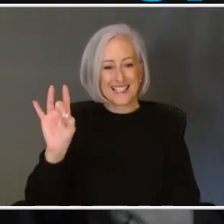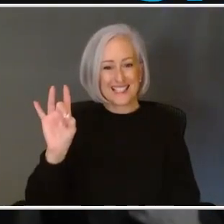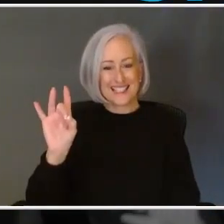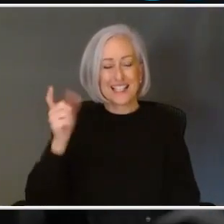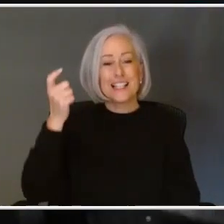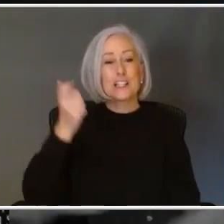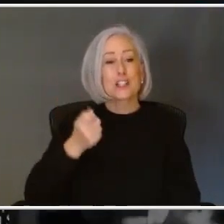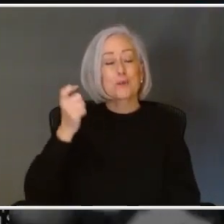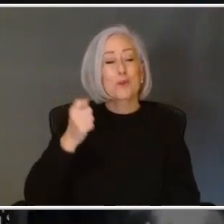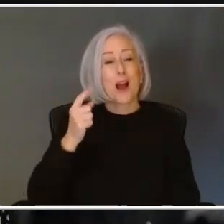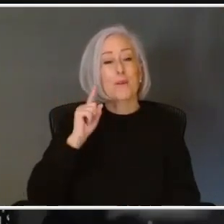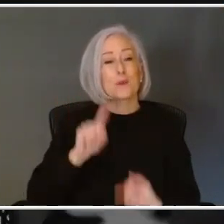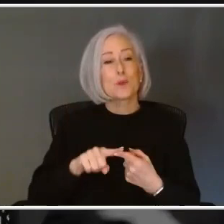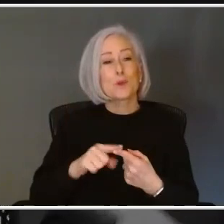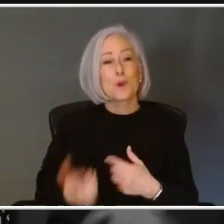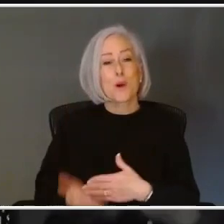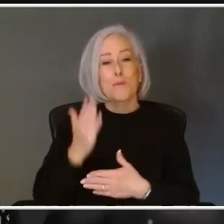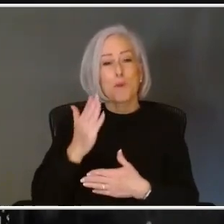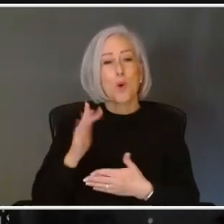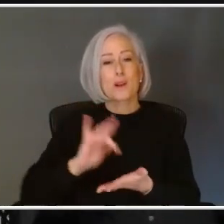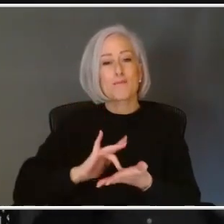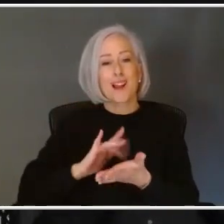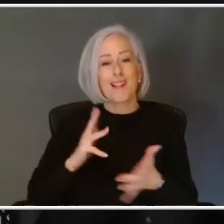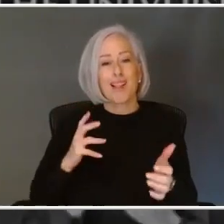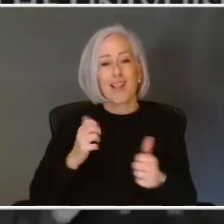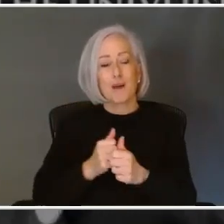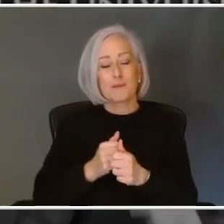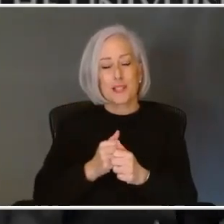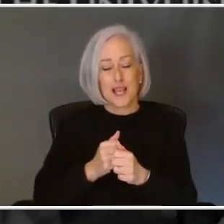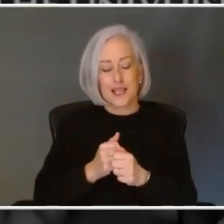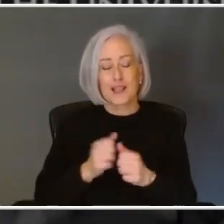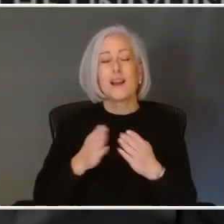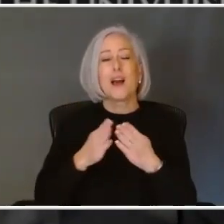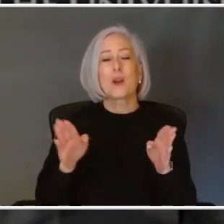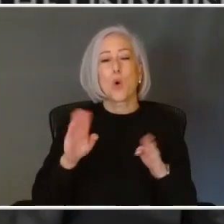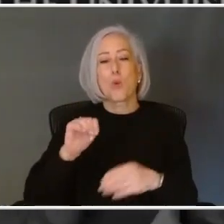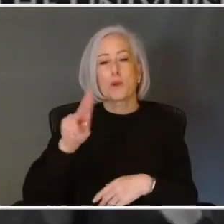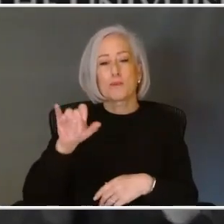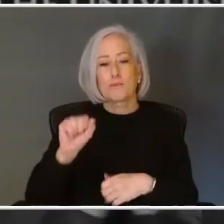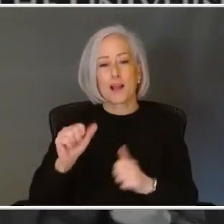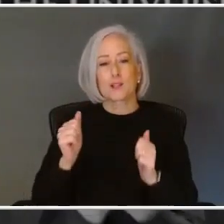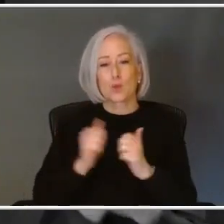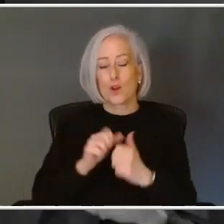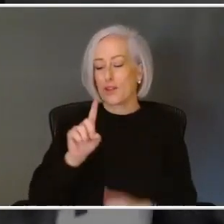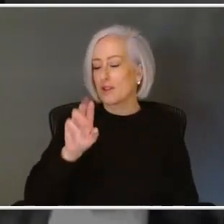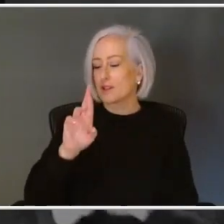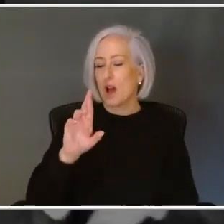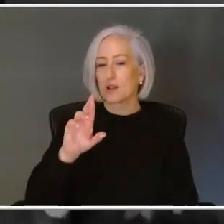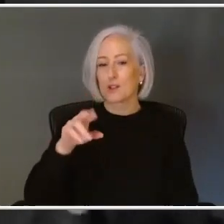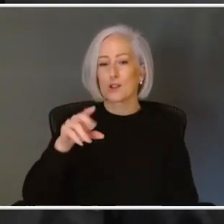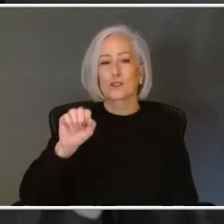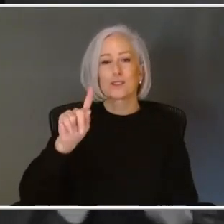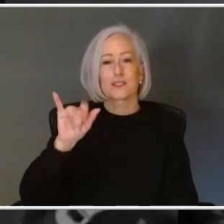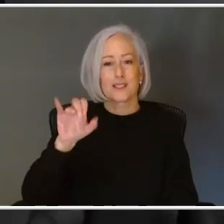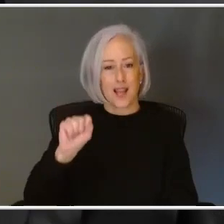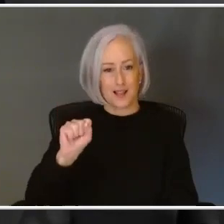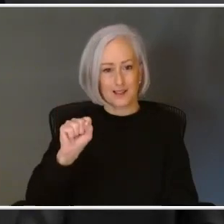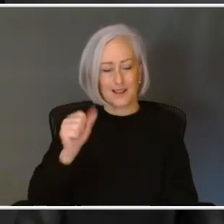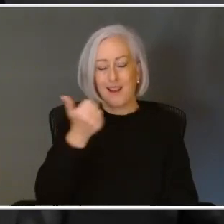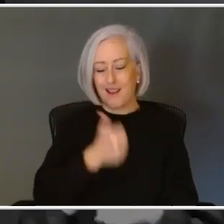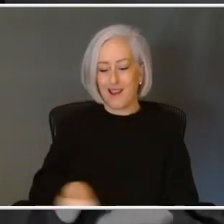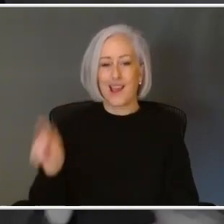morning medical update and Open Mics with Dr. Stites podcast. Now everywhere podcasts are available.